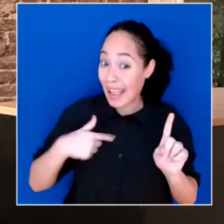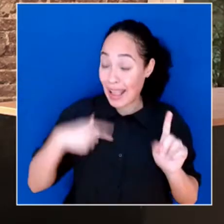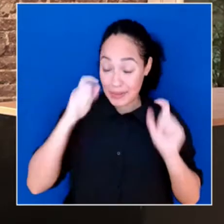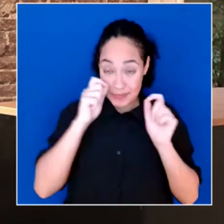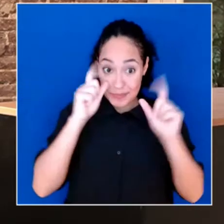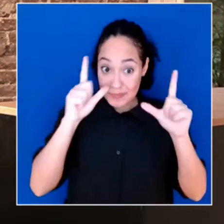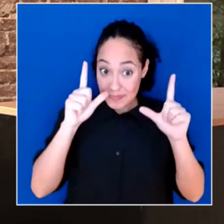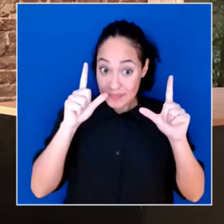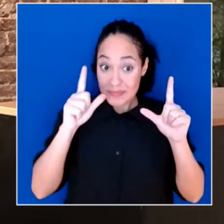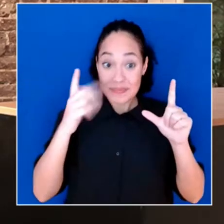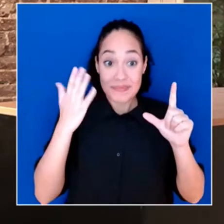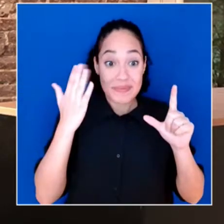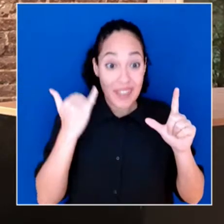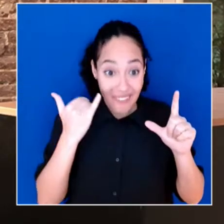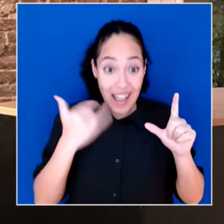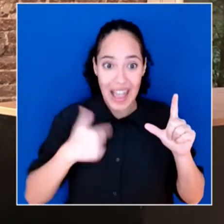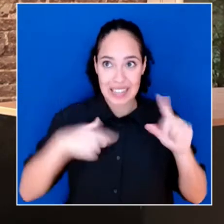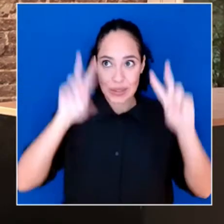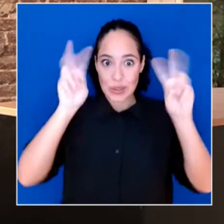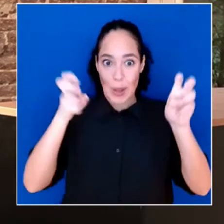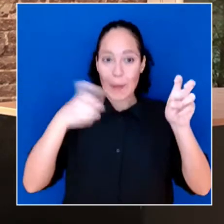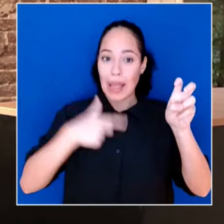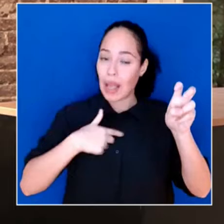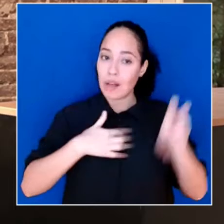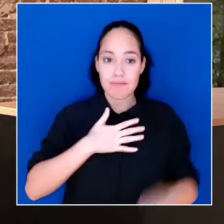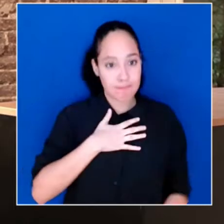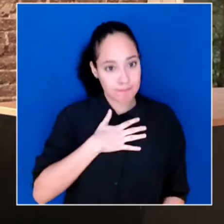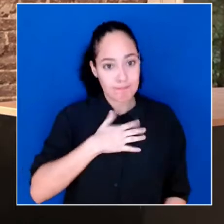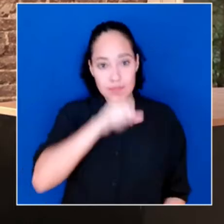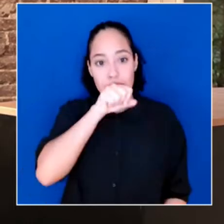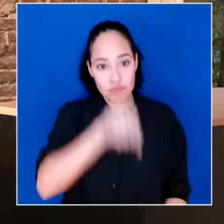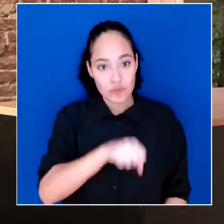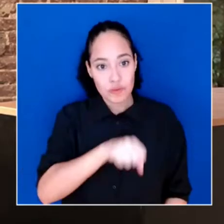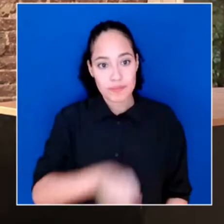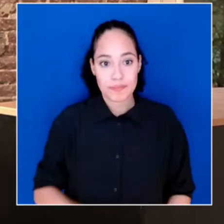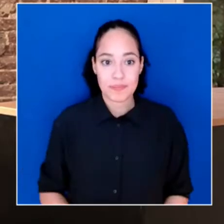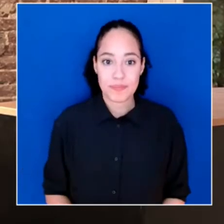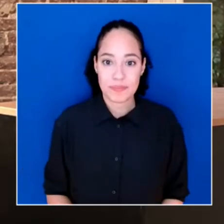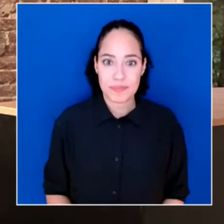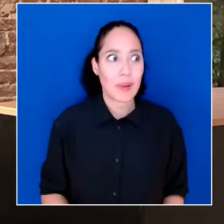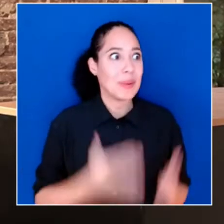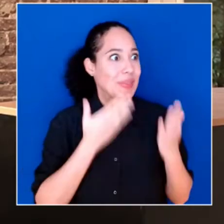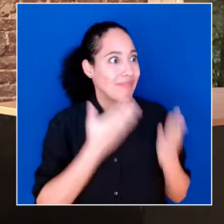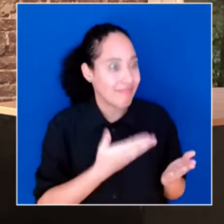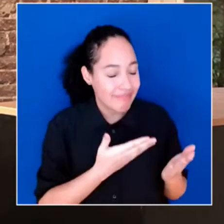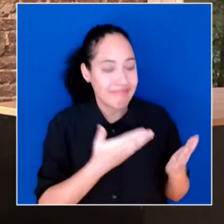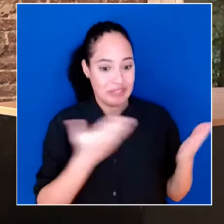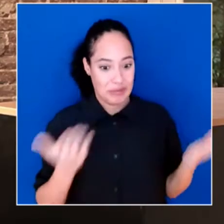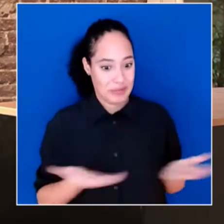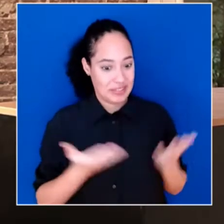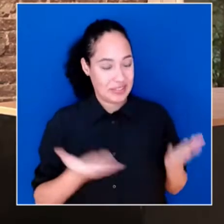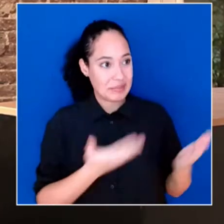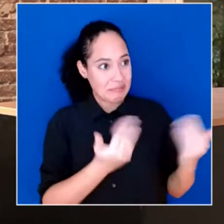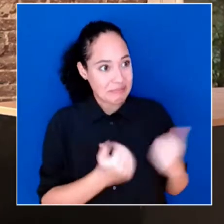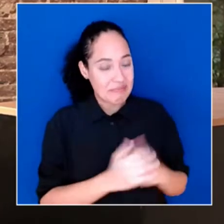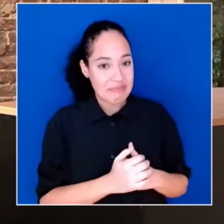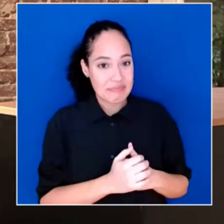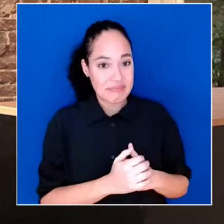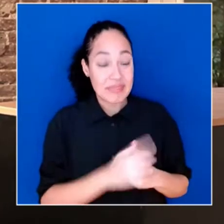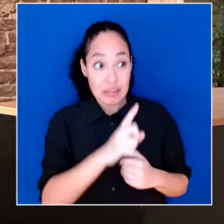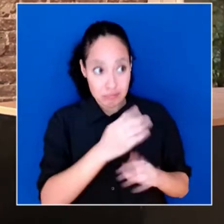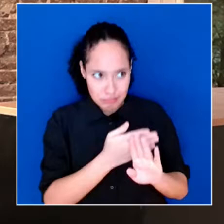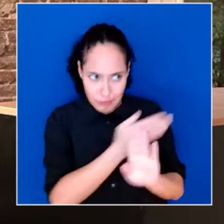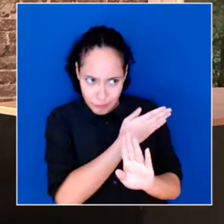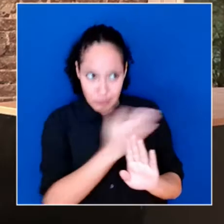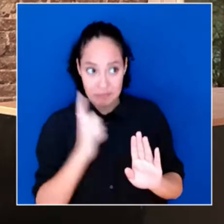Thank you very much for joining us today. I really appreciate it. And one last thing that I wanted to say before I let you get on with your talk. I